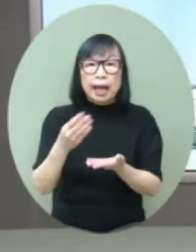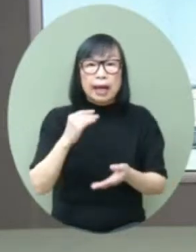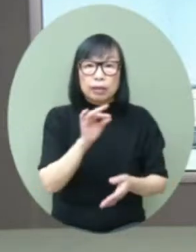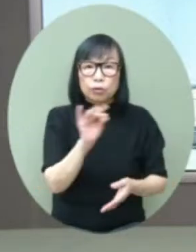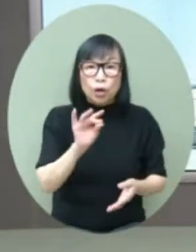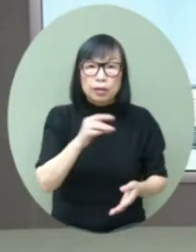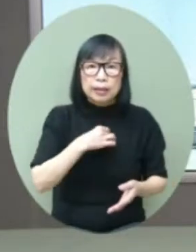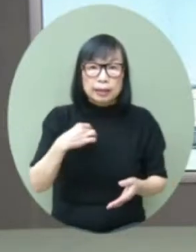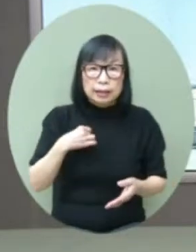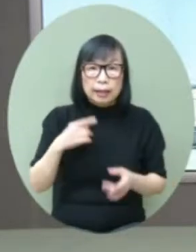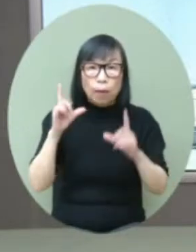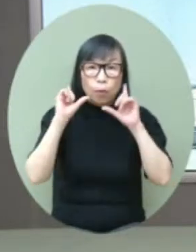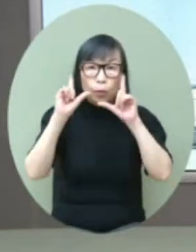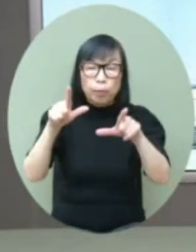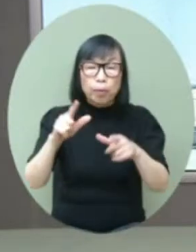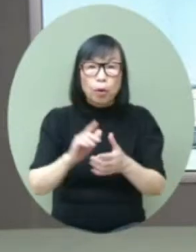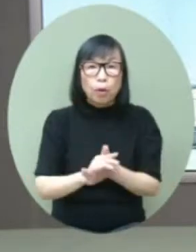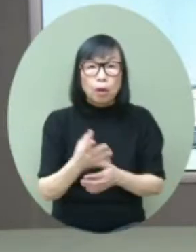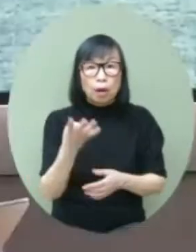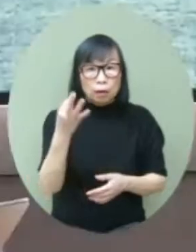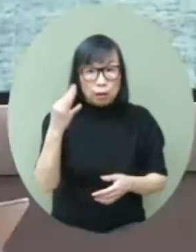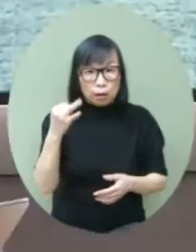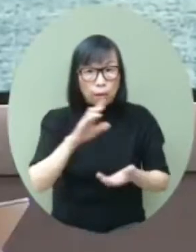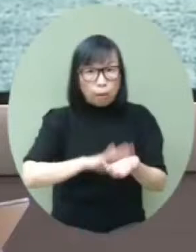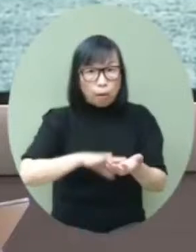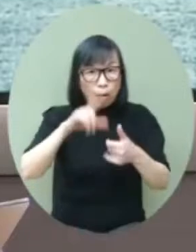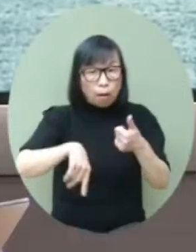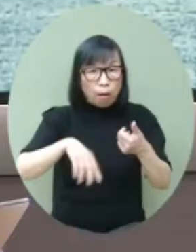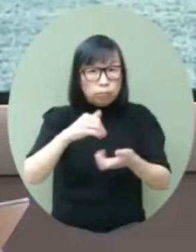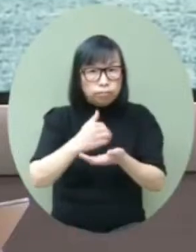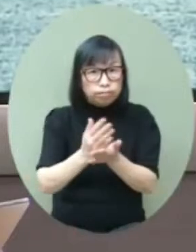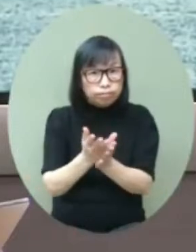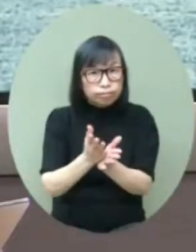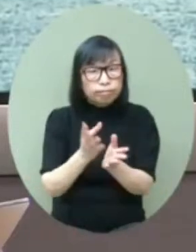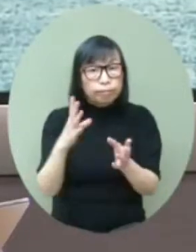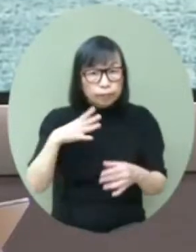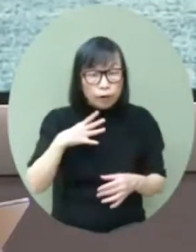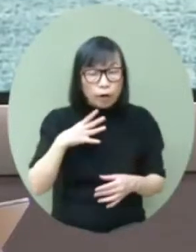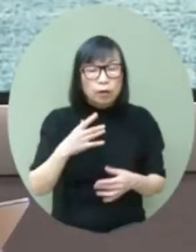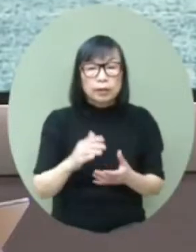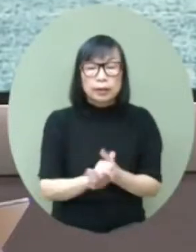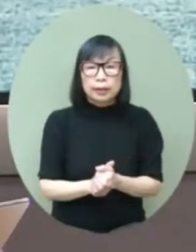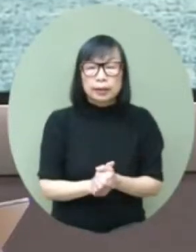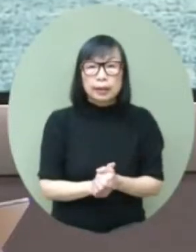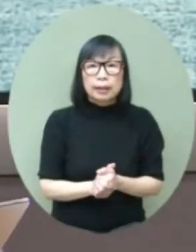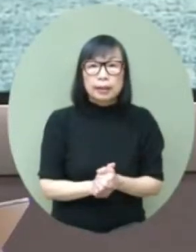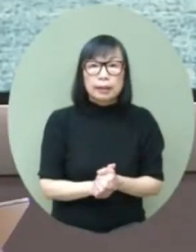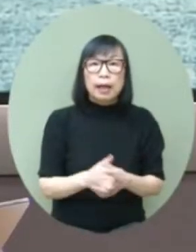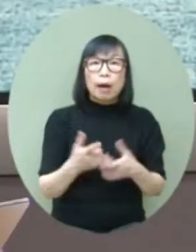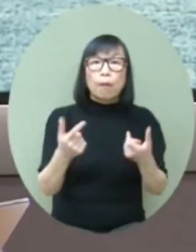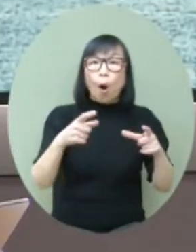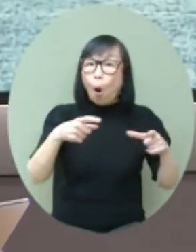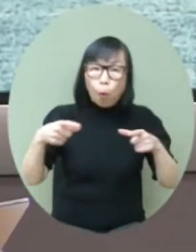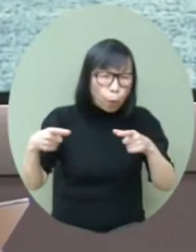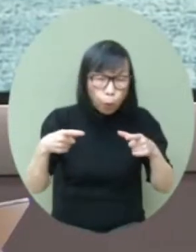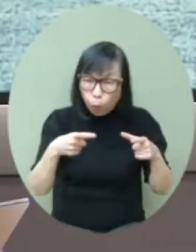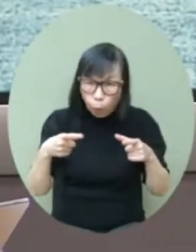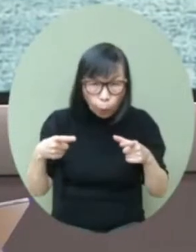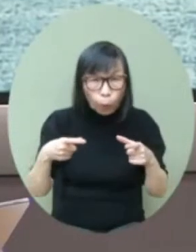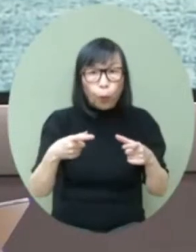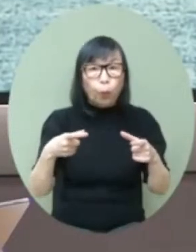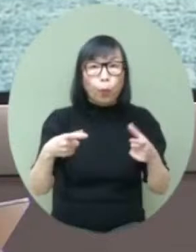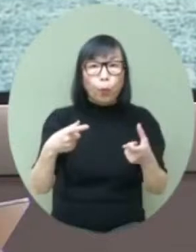I defer to Dr. Chuang at the moment about the details. In connection with